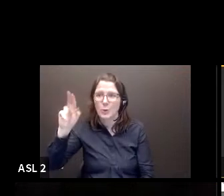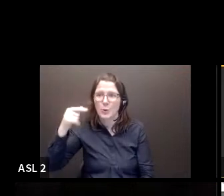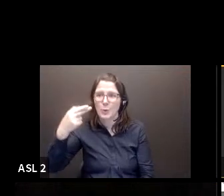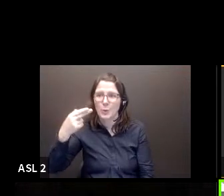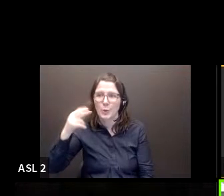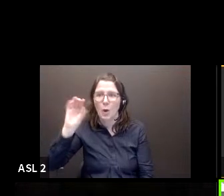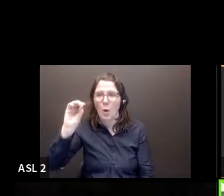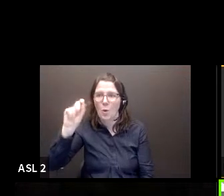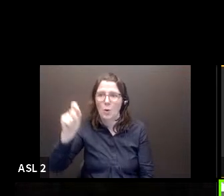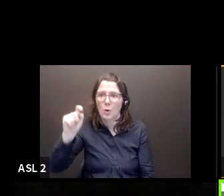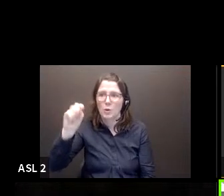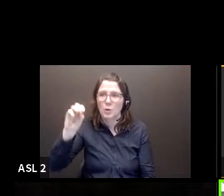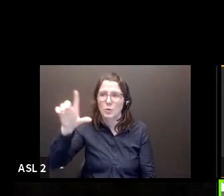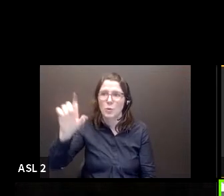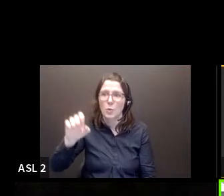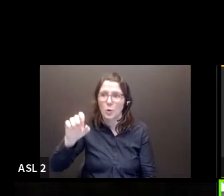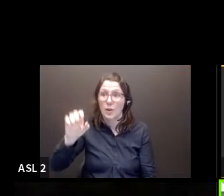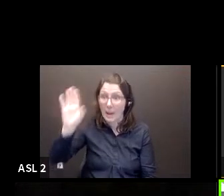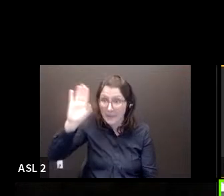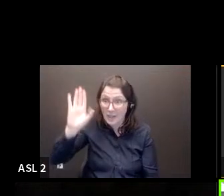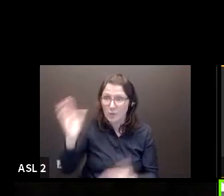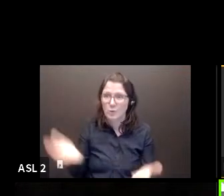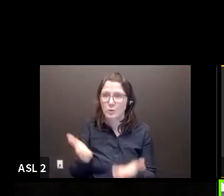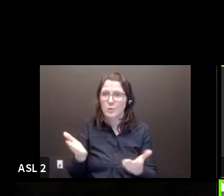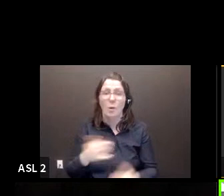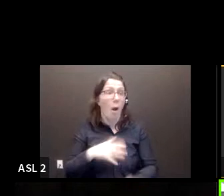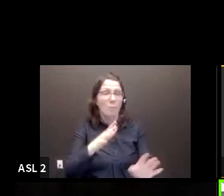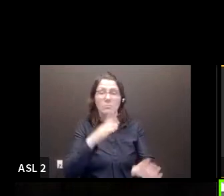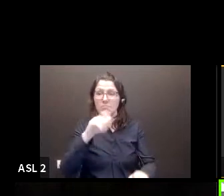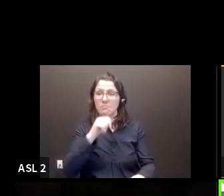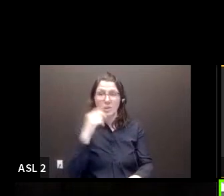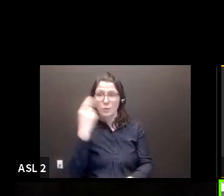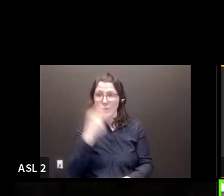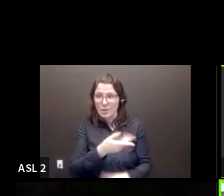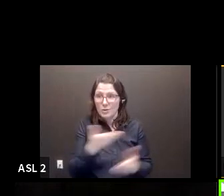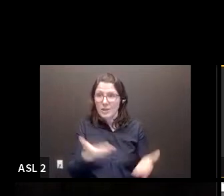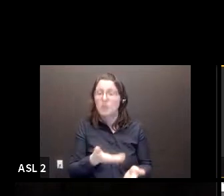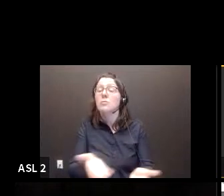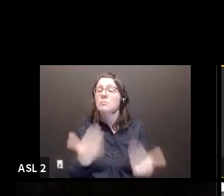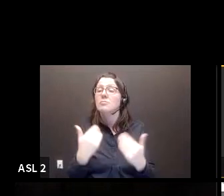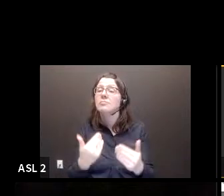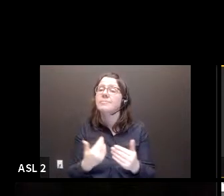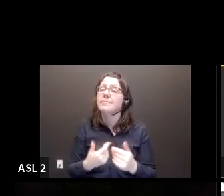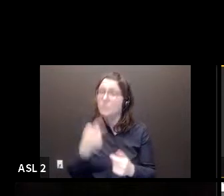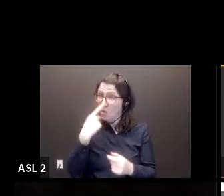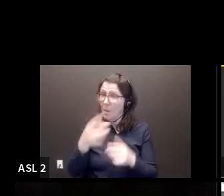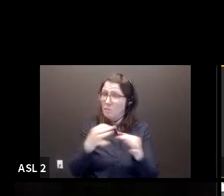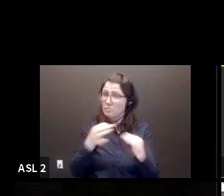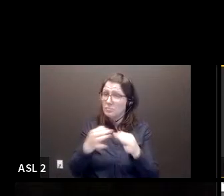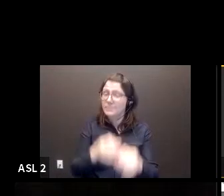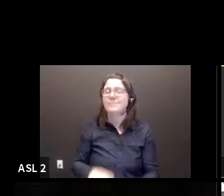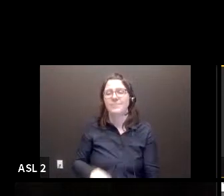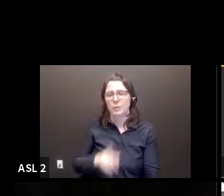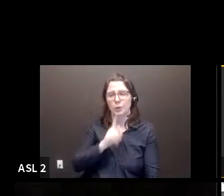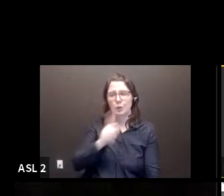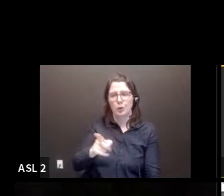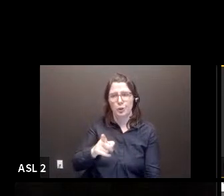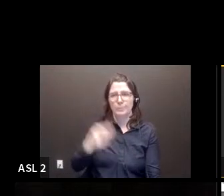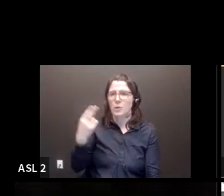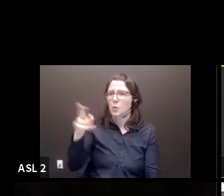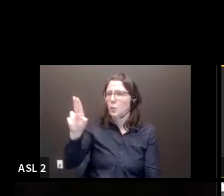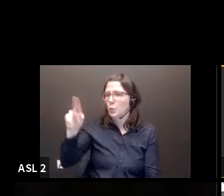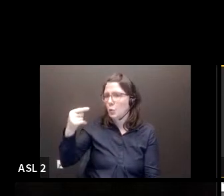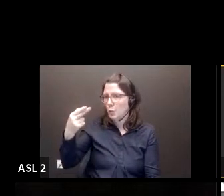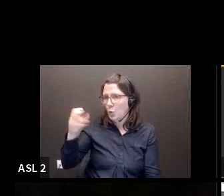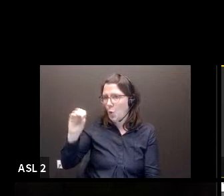okay thank you hugh we couldn't find you before hugh can you top this up please absolutely chair deans a good question i know this has